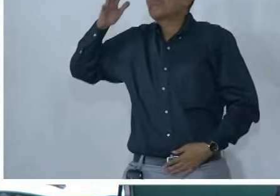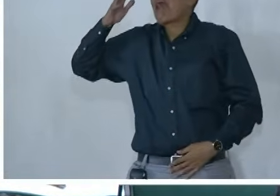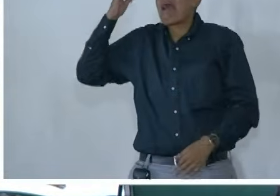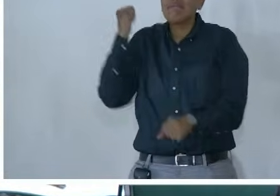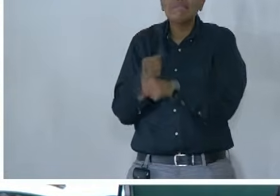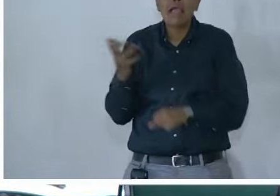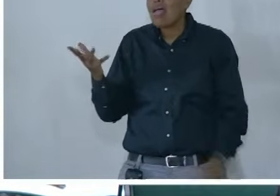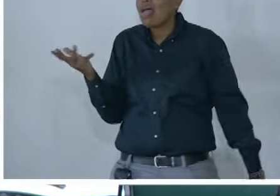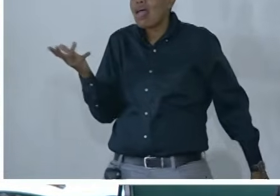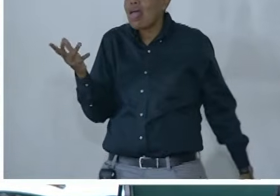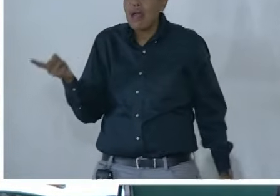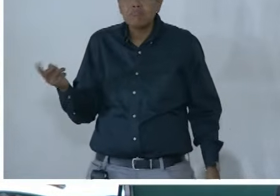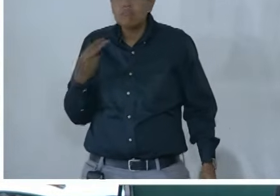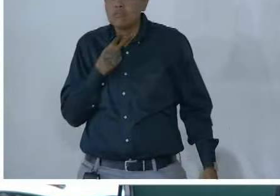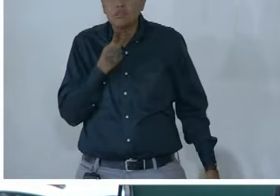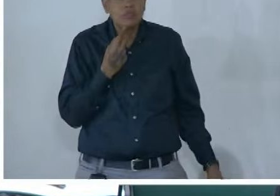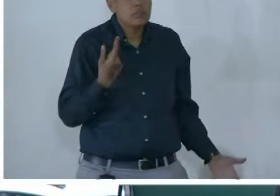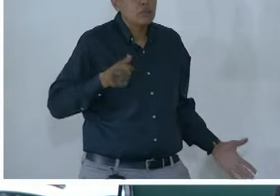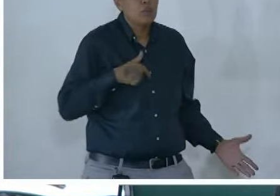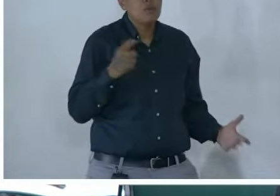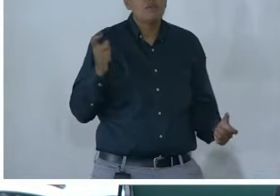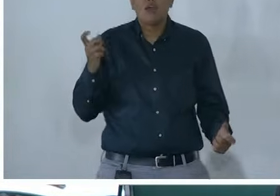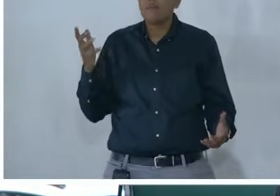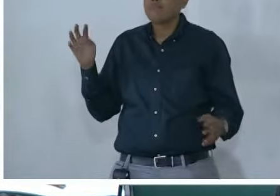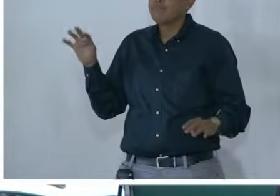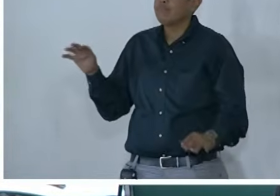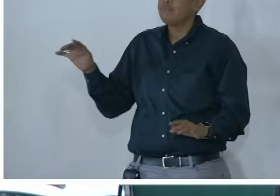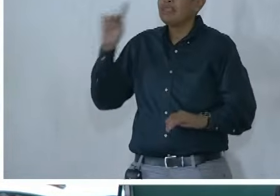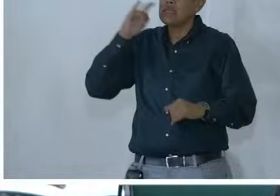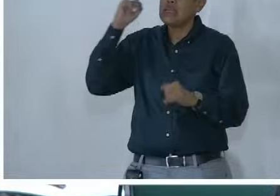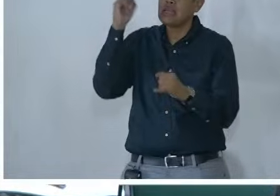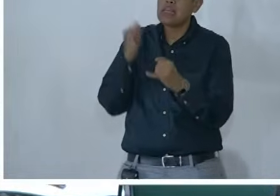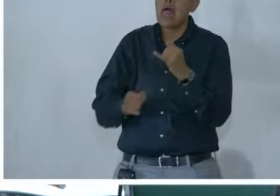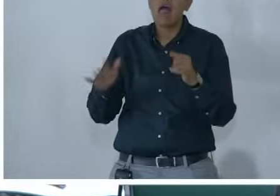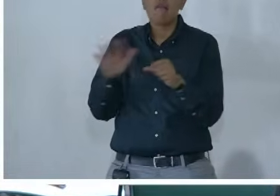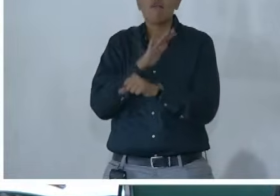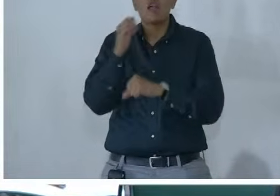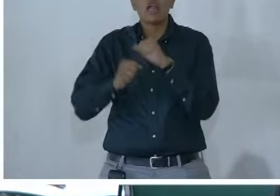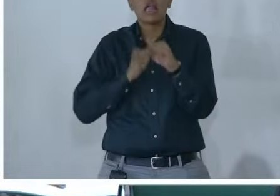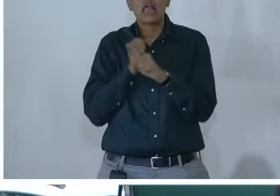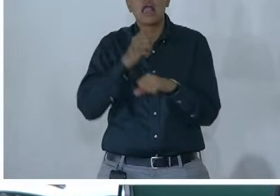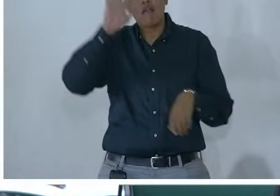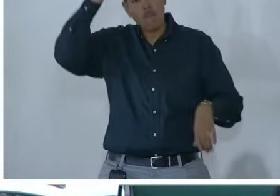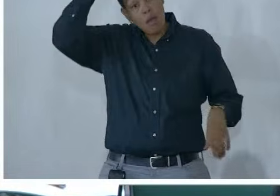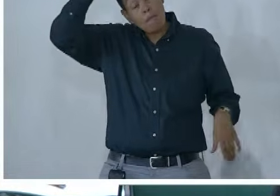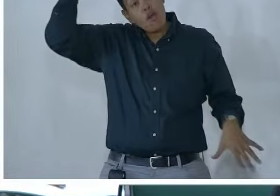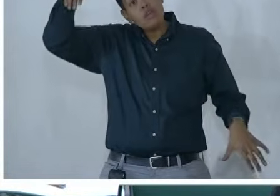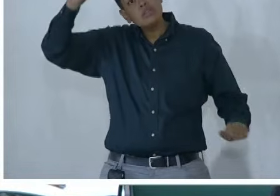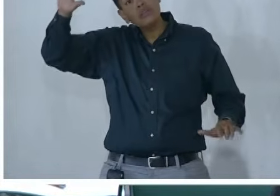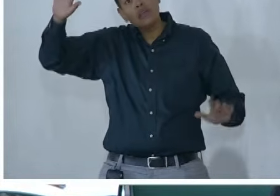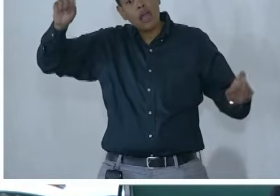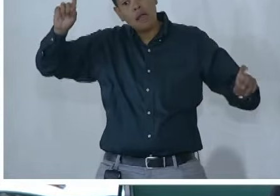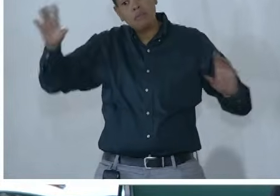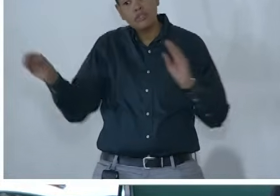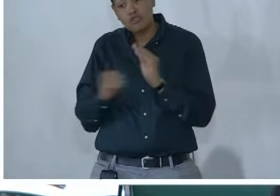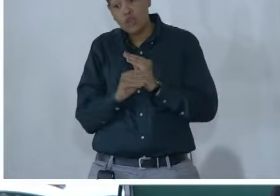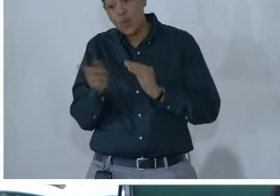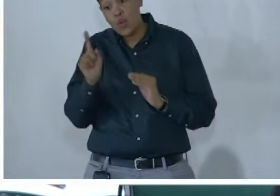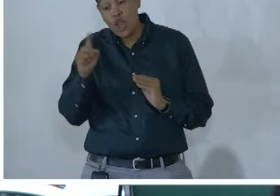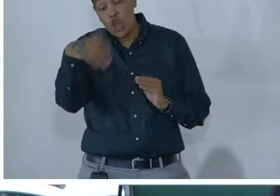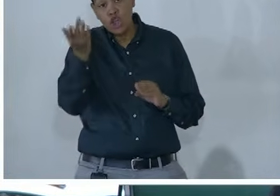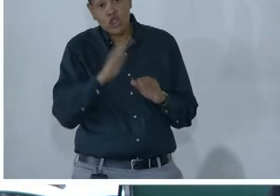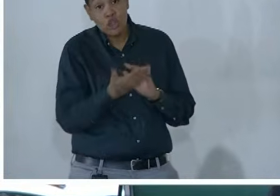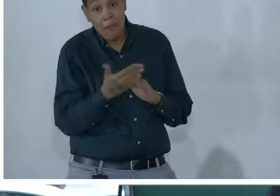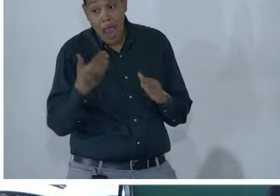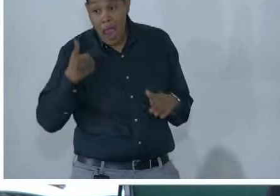years. And we're coming from the last full year of the Portia Miller administration, where